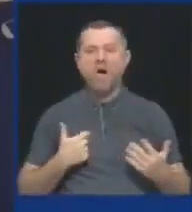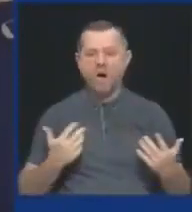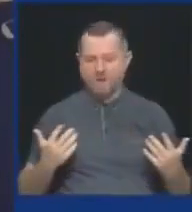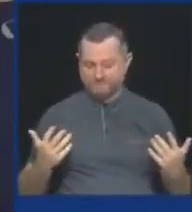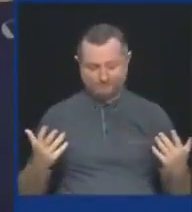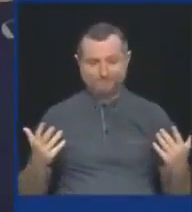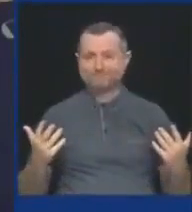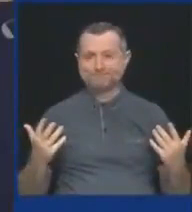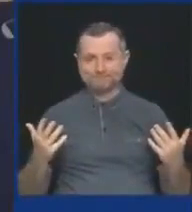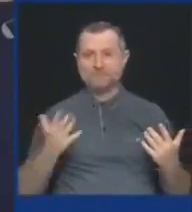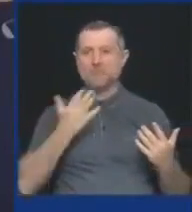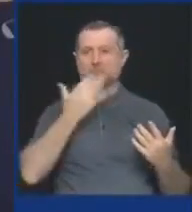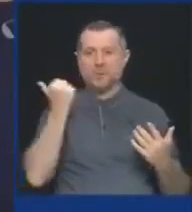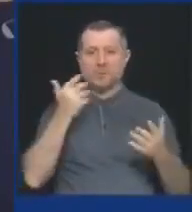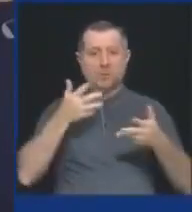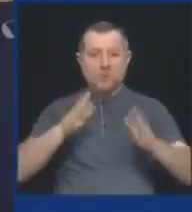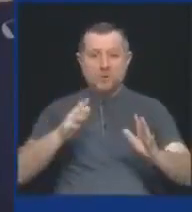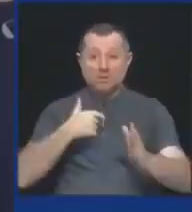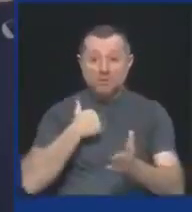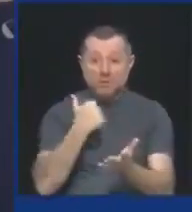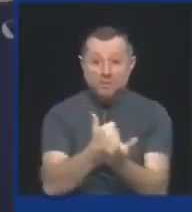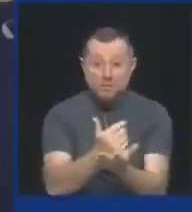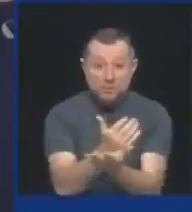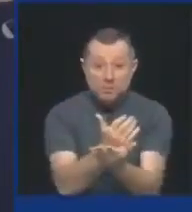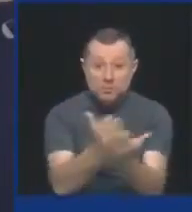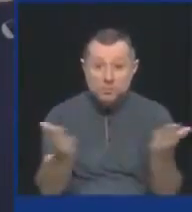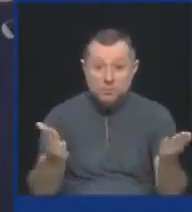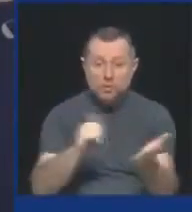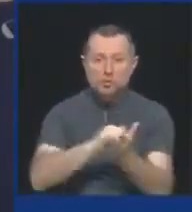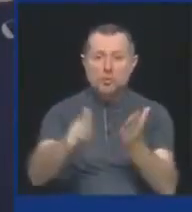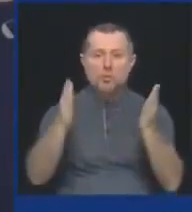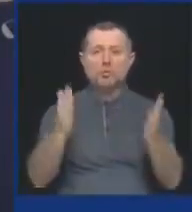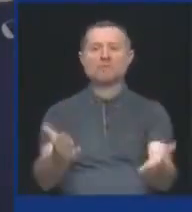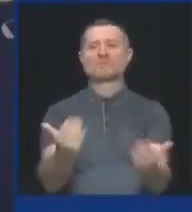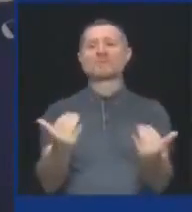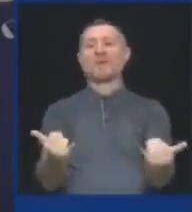the best way I can help now is if I step aside